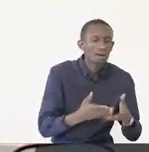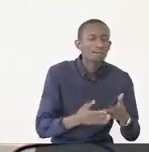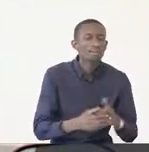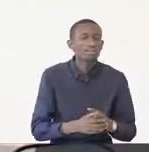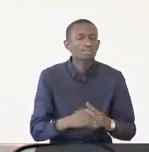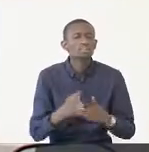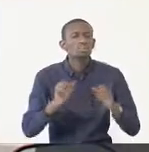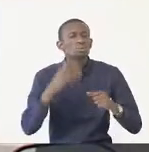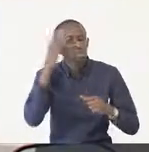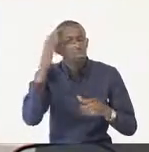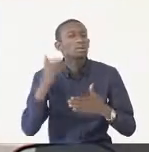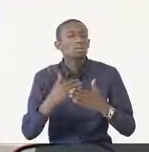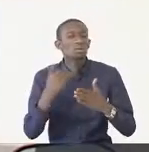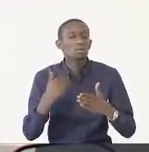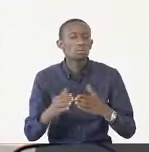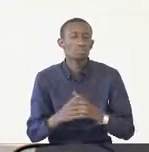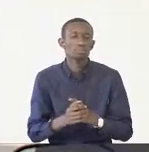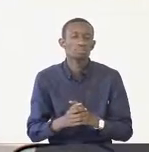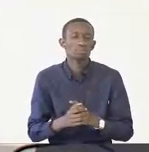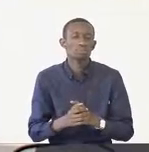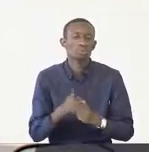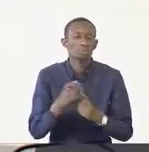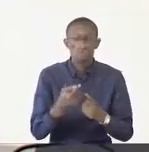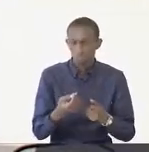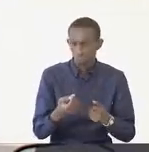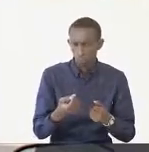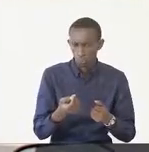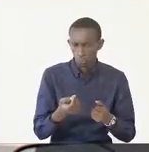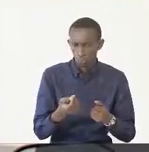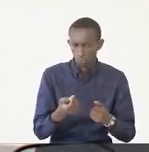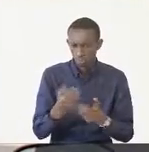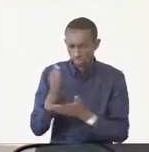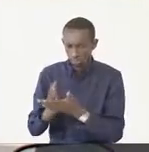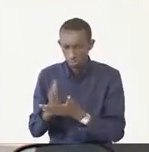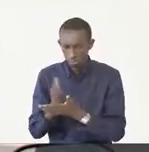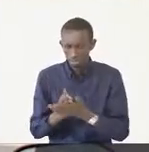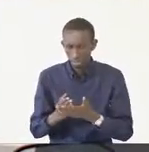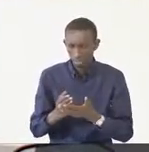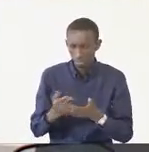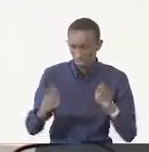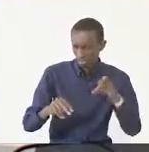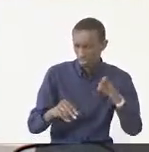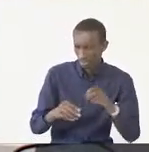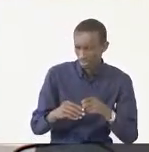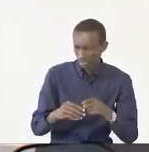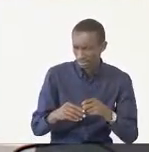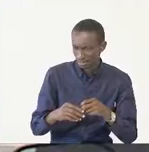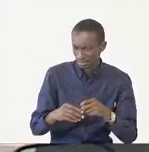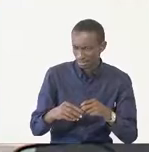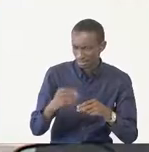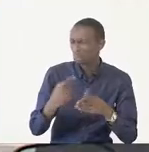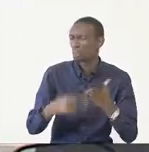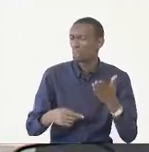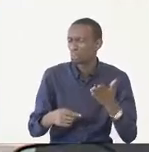can know what kind of this particle, the composition of the particle that